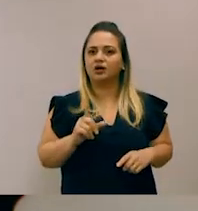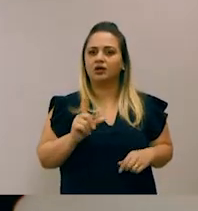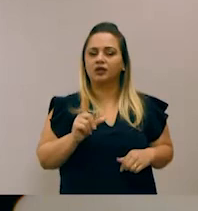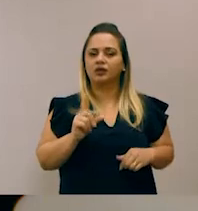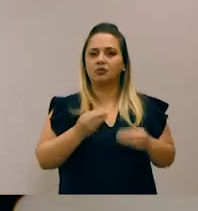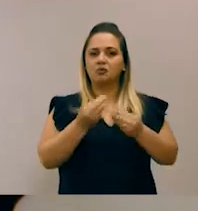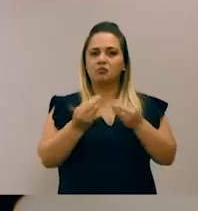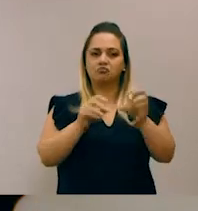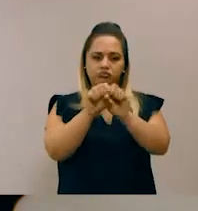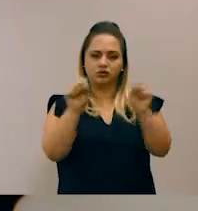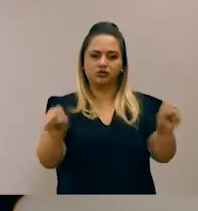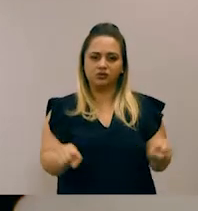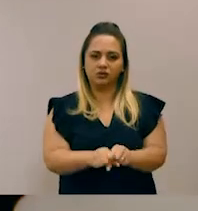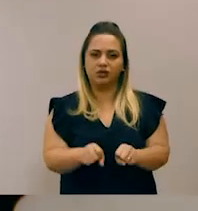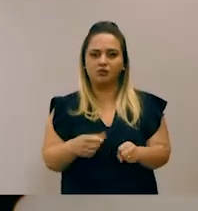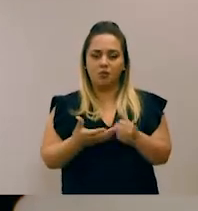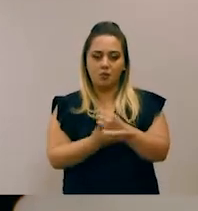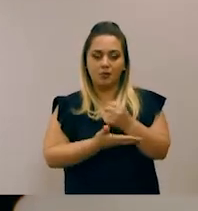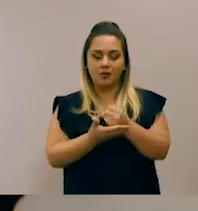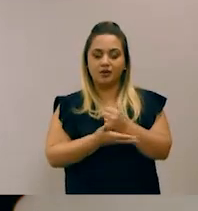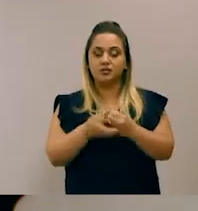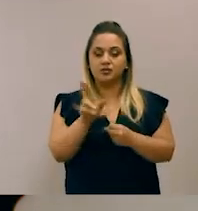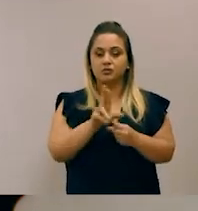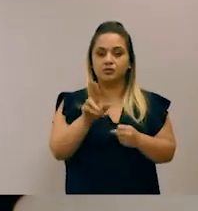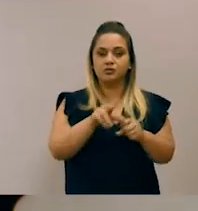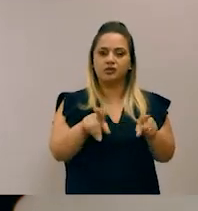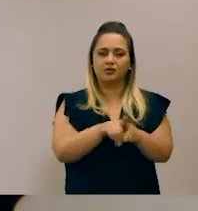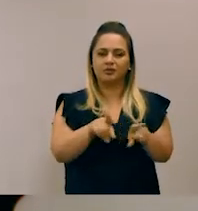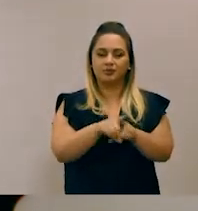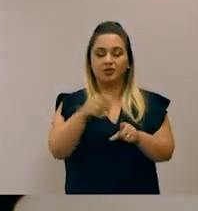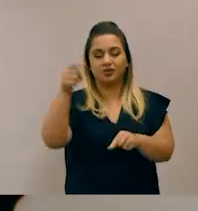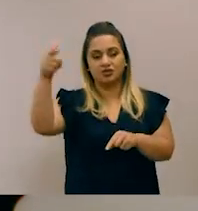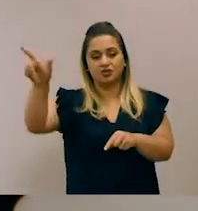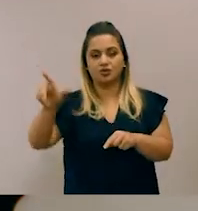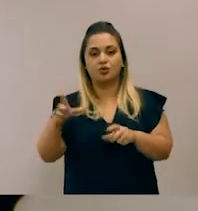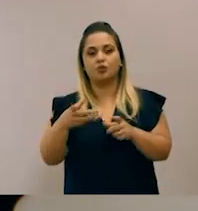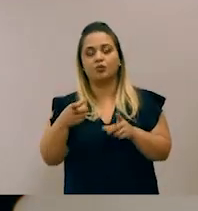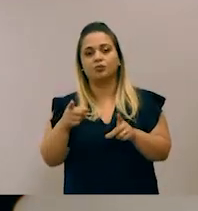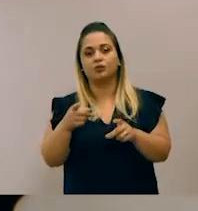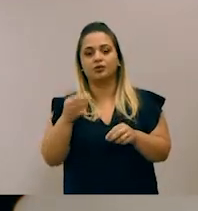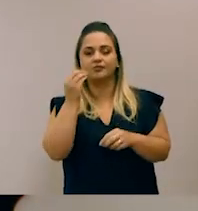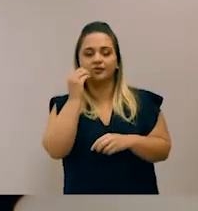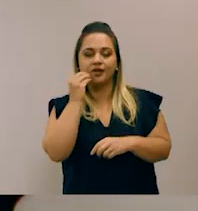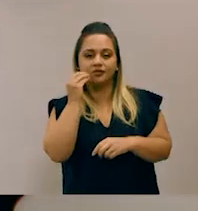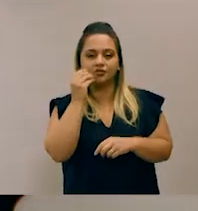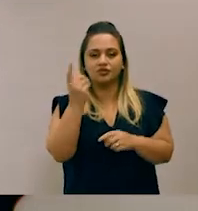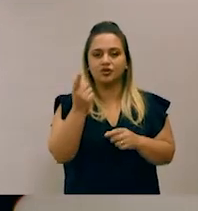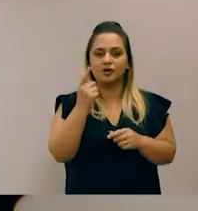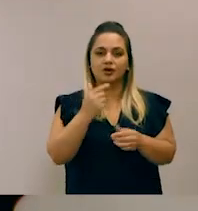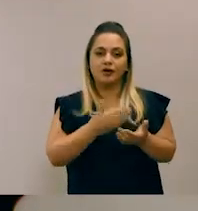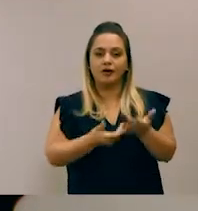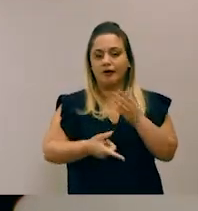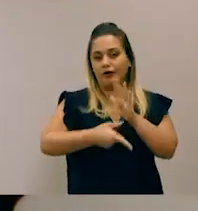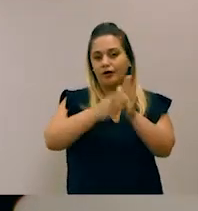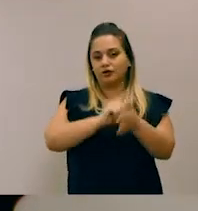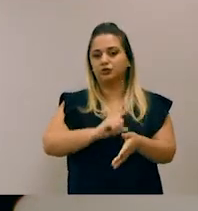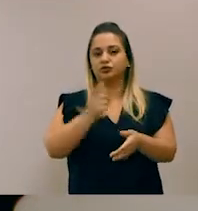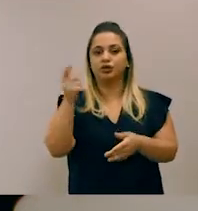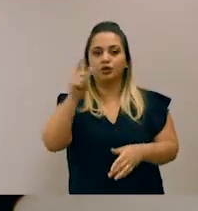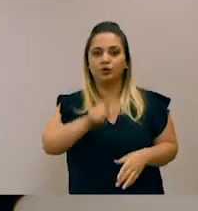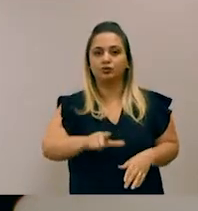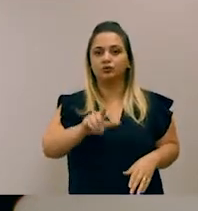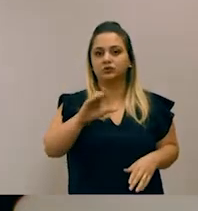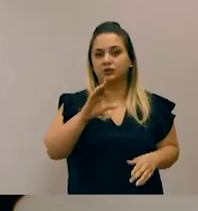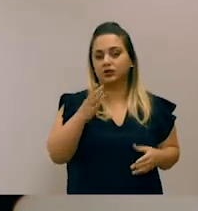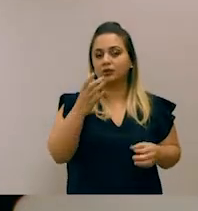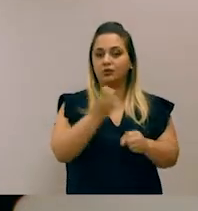database by Microsoft Azure as the training base. And we used another one we had for making